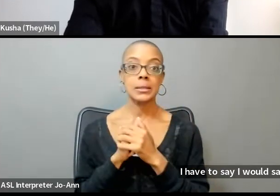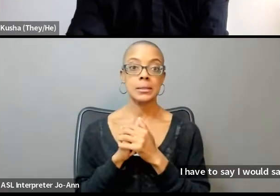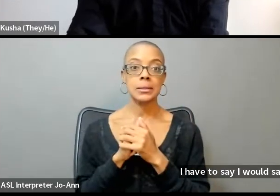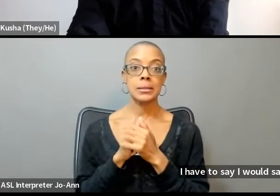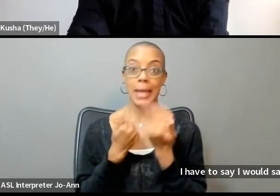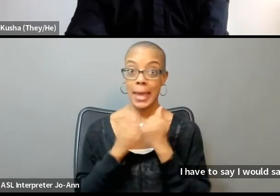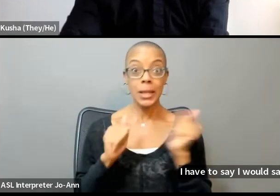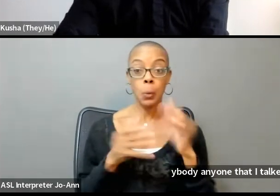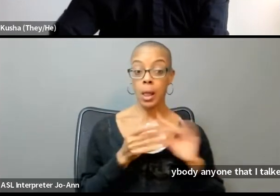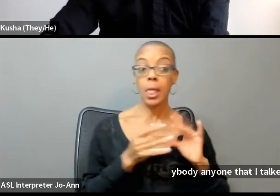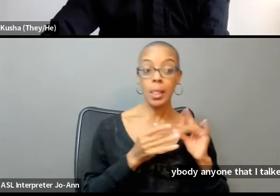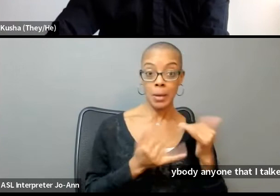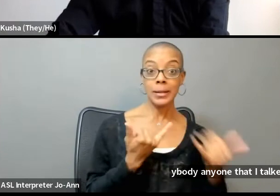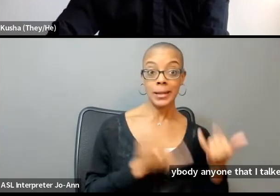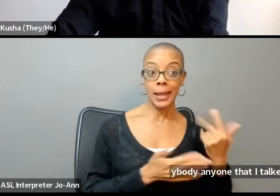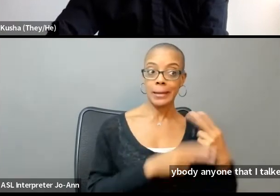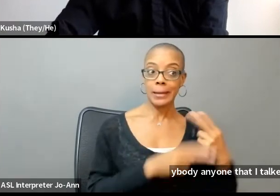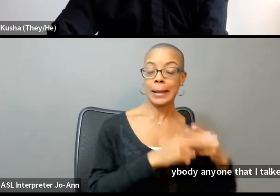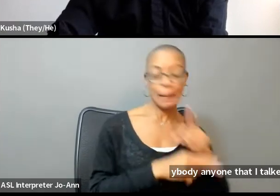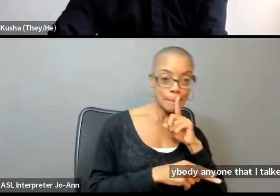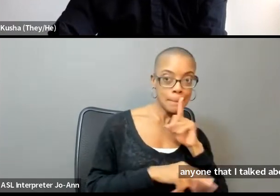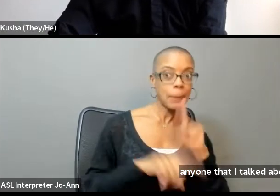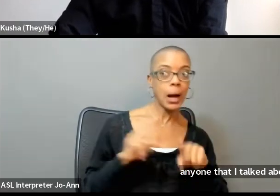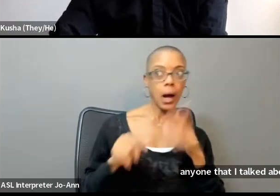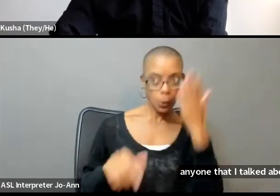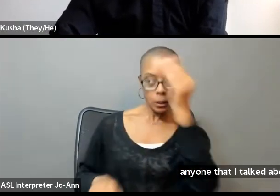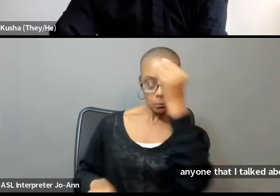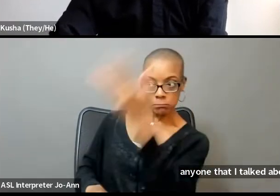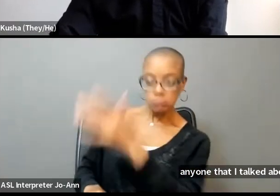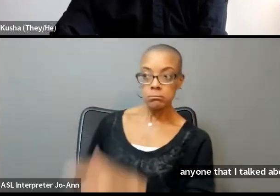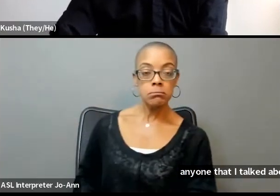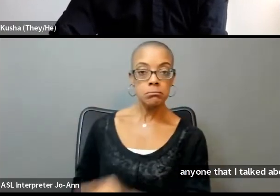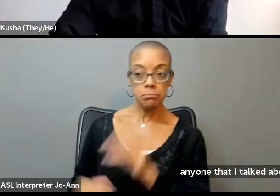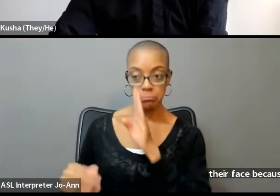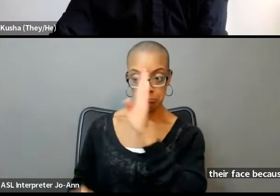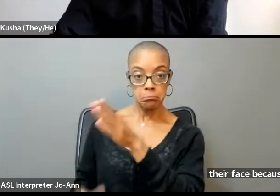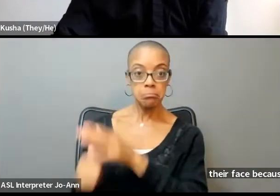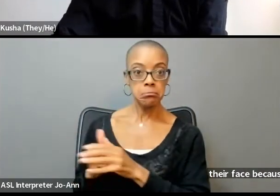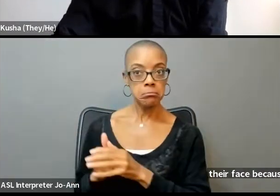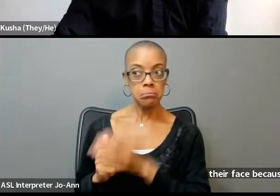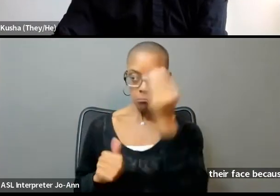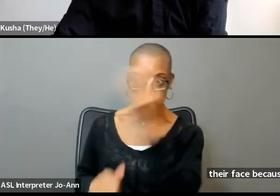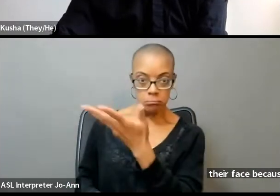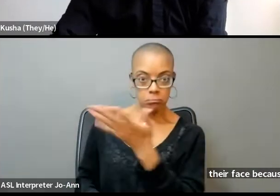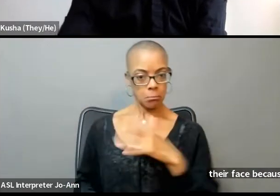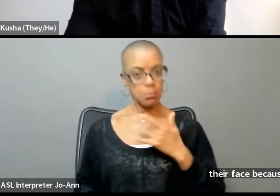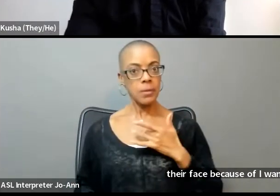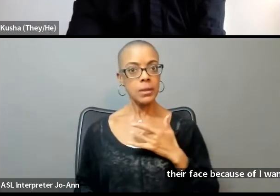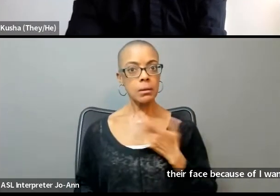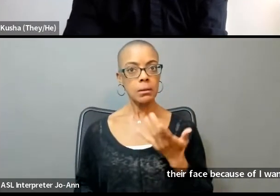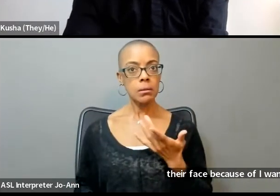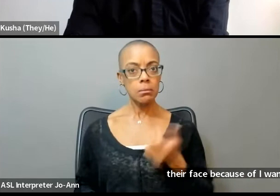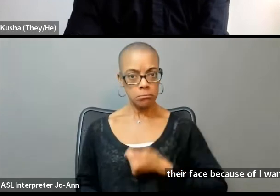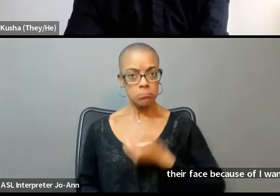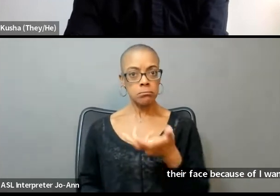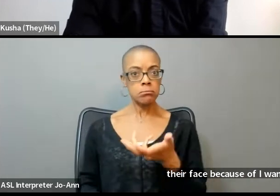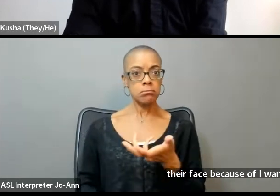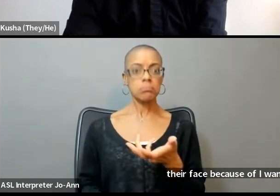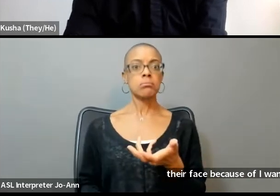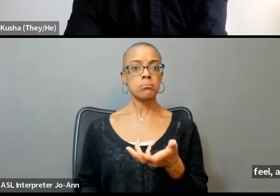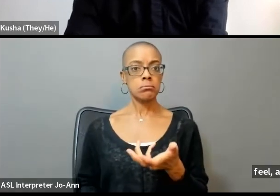to their face, because of, I want them to know this is how I feel. And also it